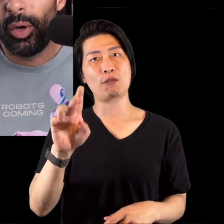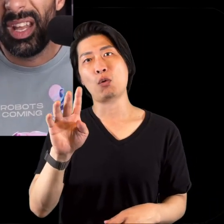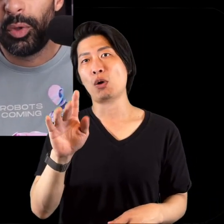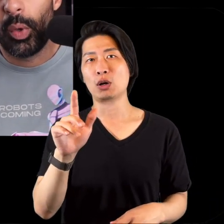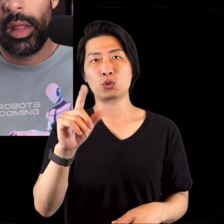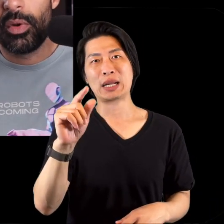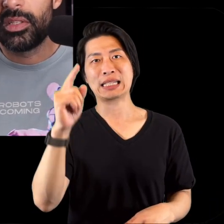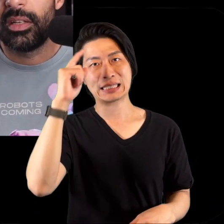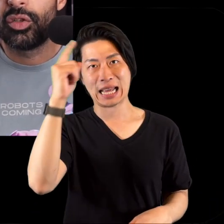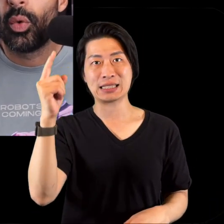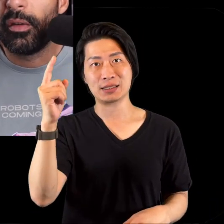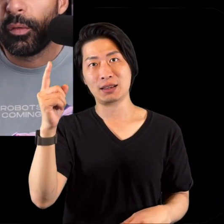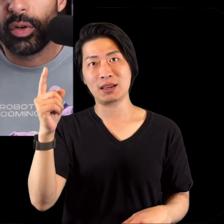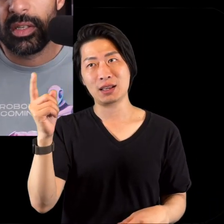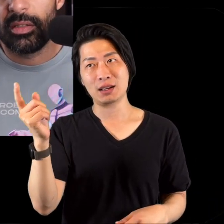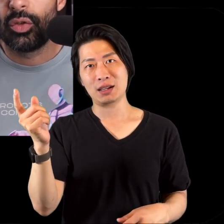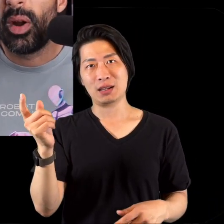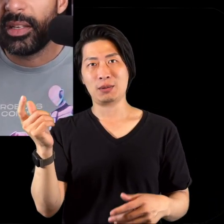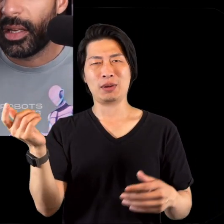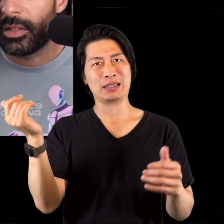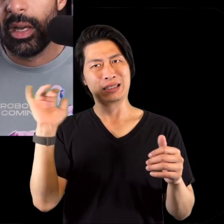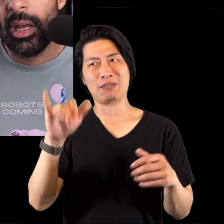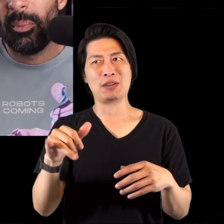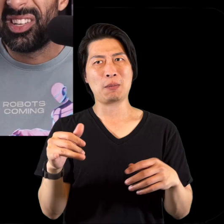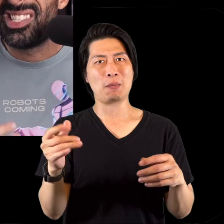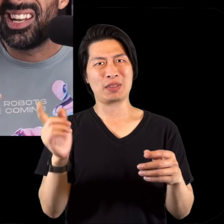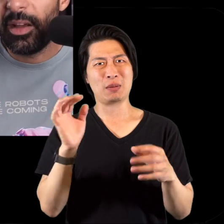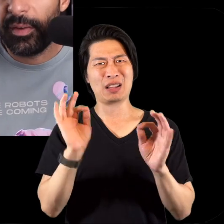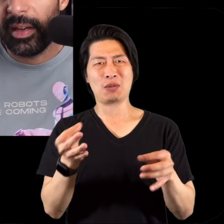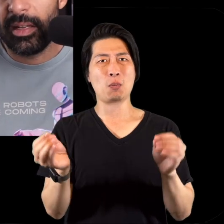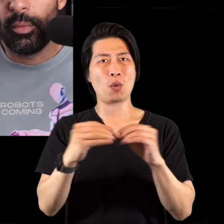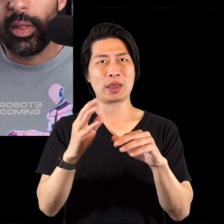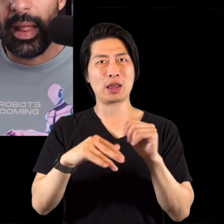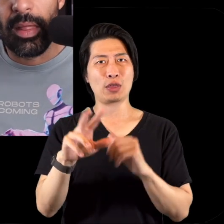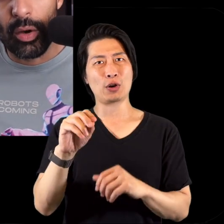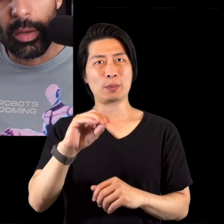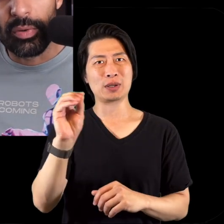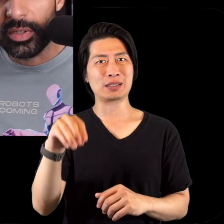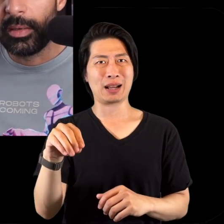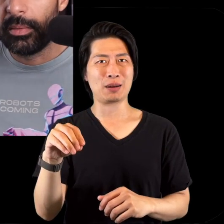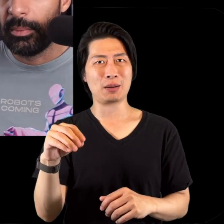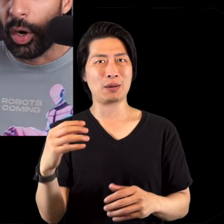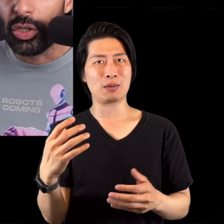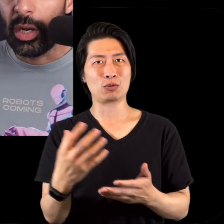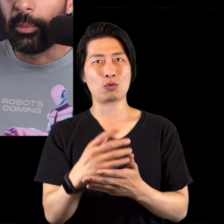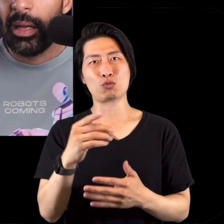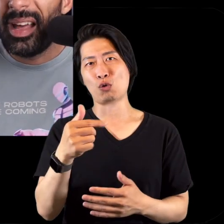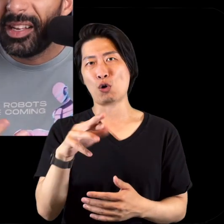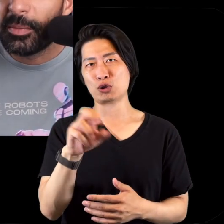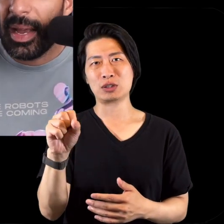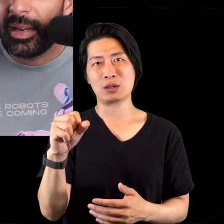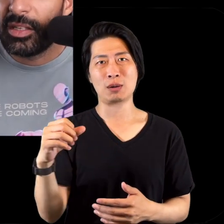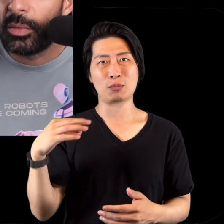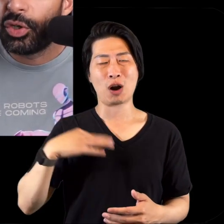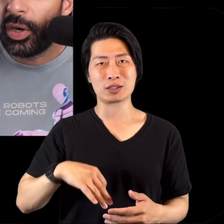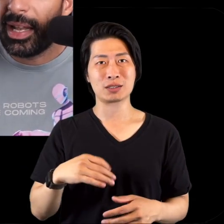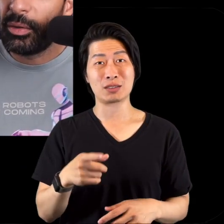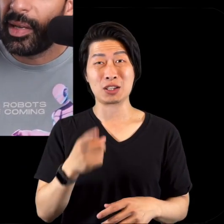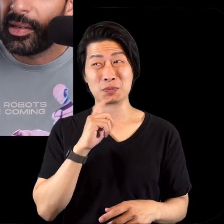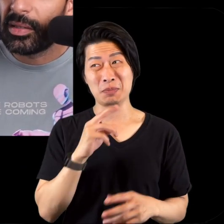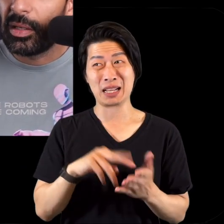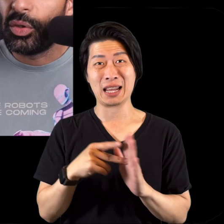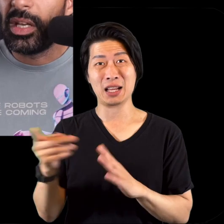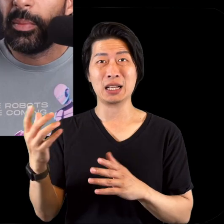They might be able to keep 23 cents, 24 cents, 20 cents, but significantly more than a 30% margin number. And this mechanism should